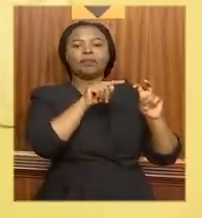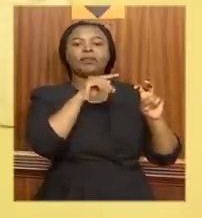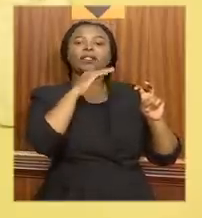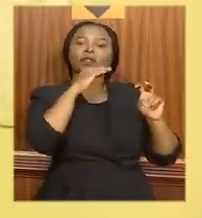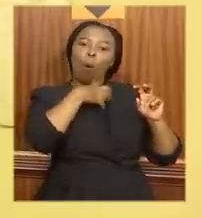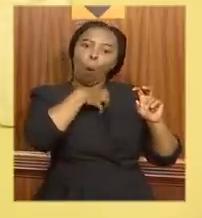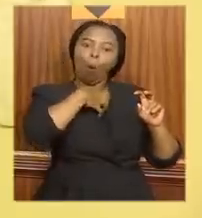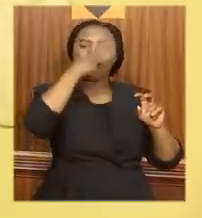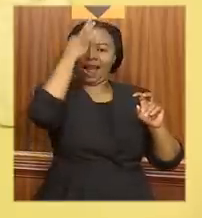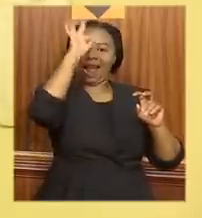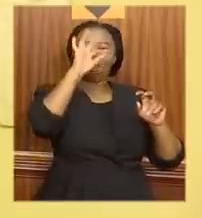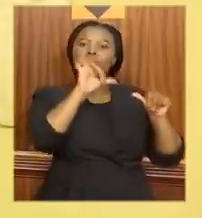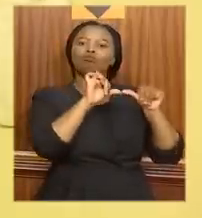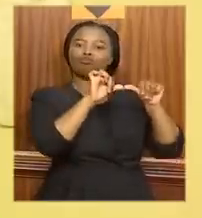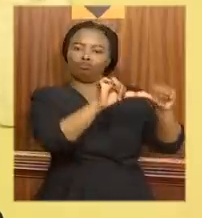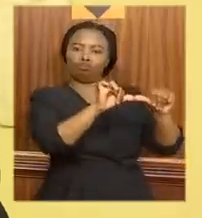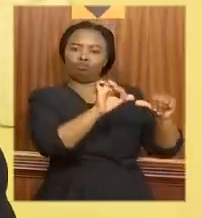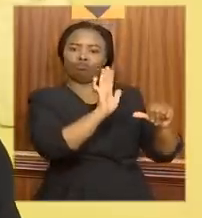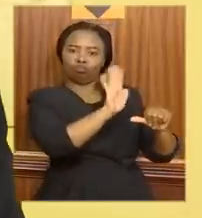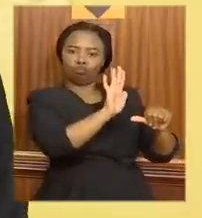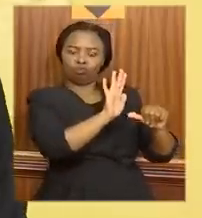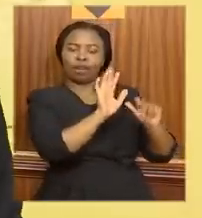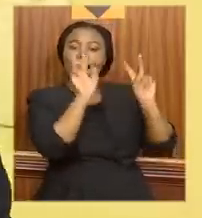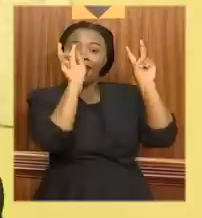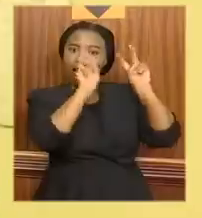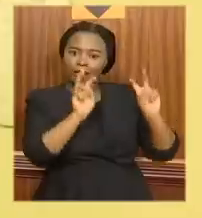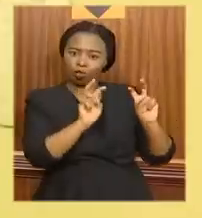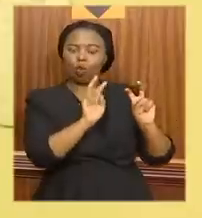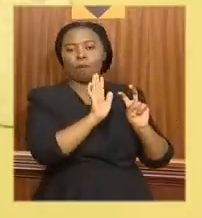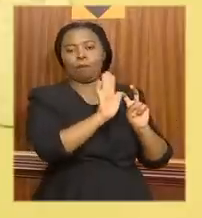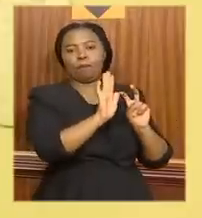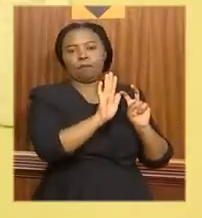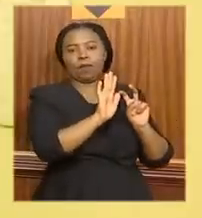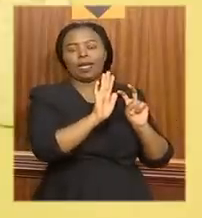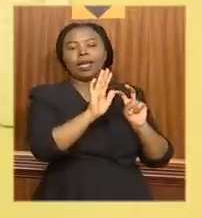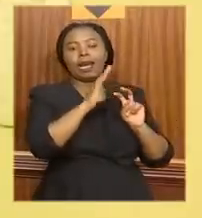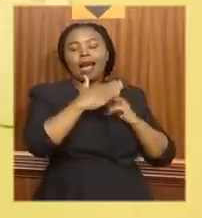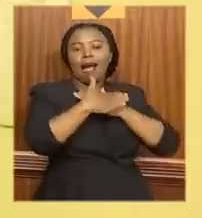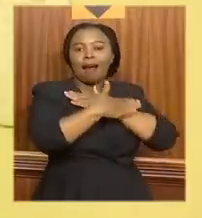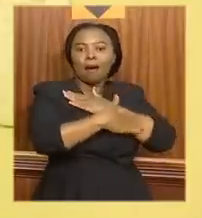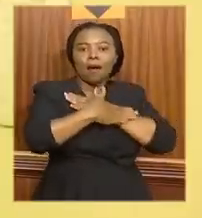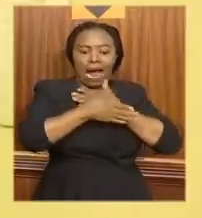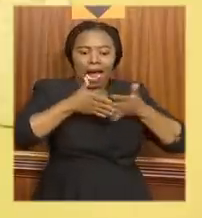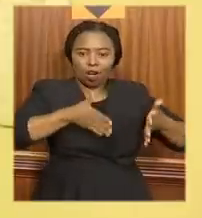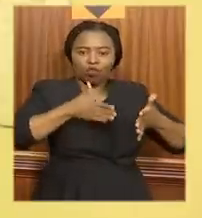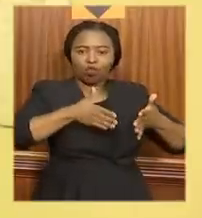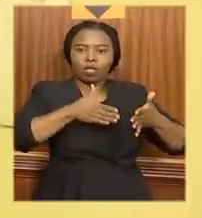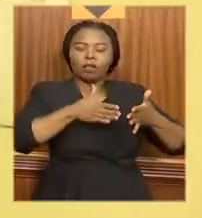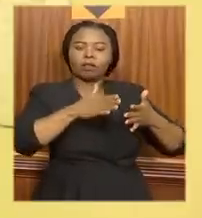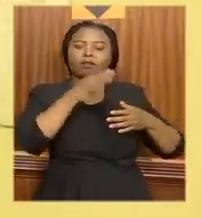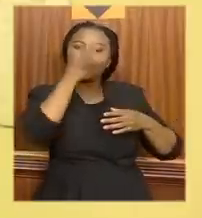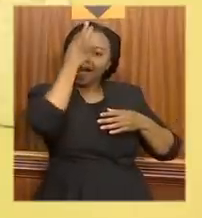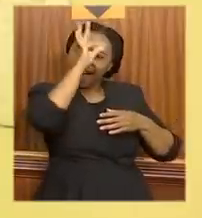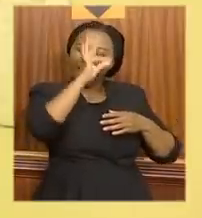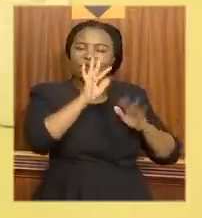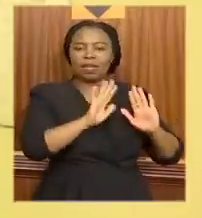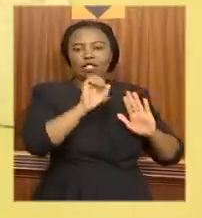state-owned. Eskom will continue to be the mainstay of our country's energy industry as we